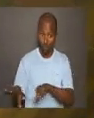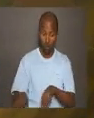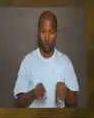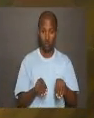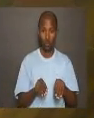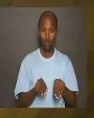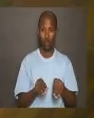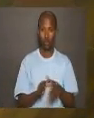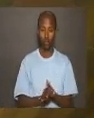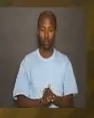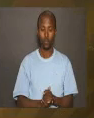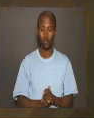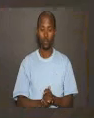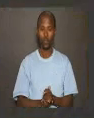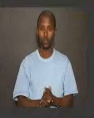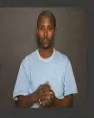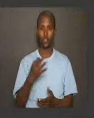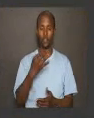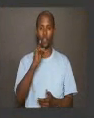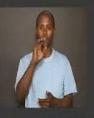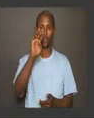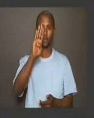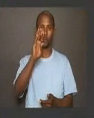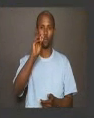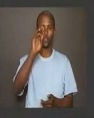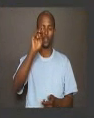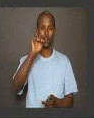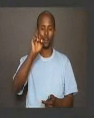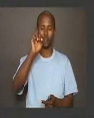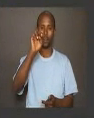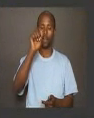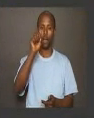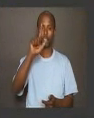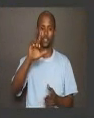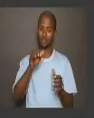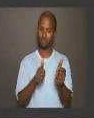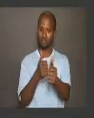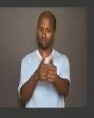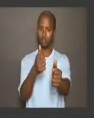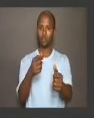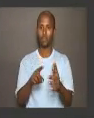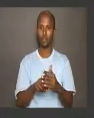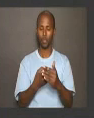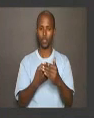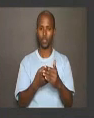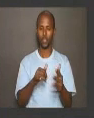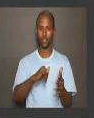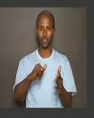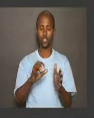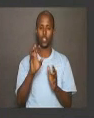How did you do, students? The Fibonacci sequence begins this way: